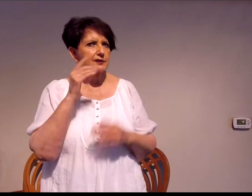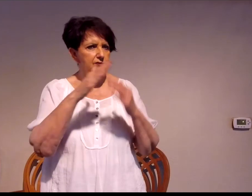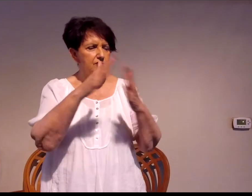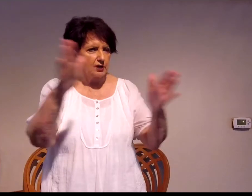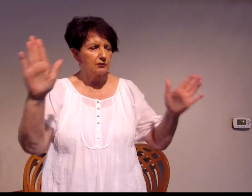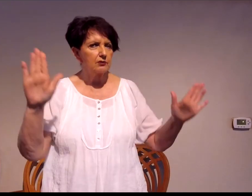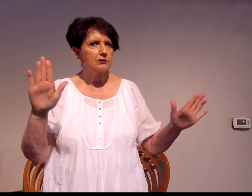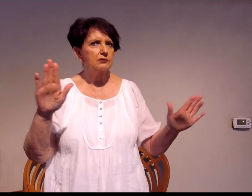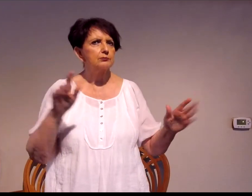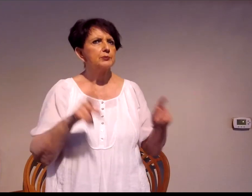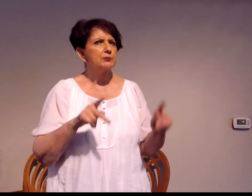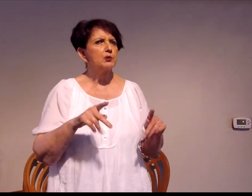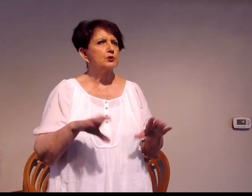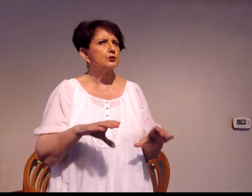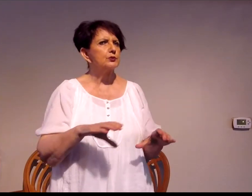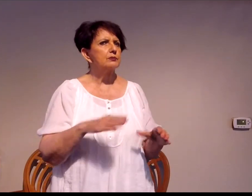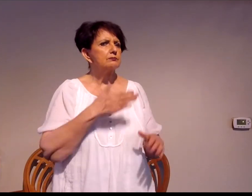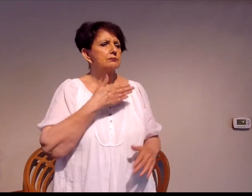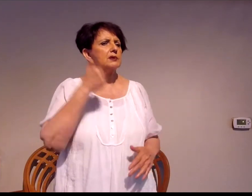doing the best they can?